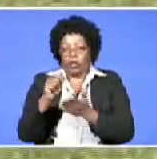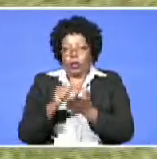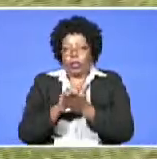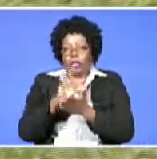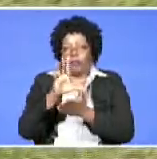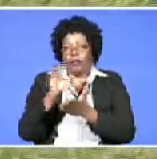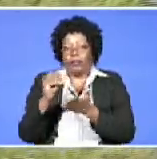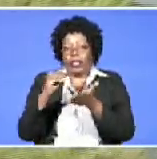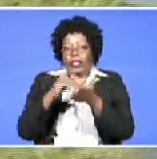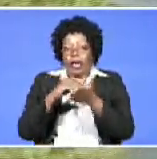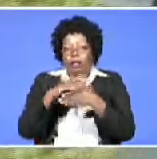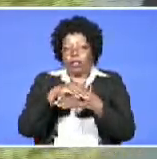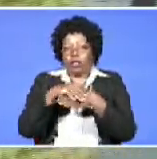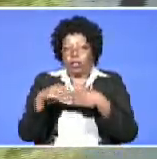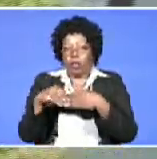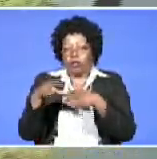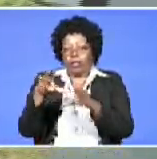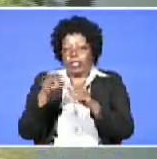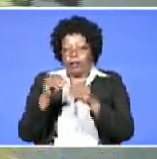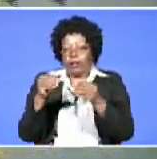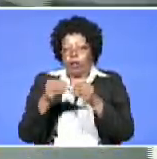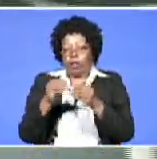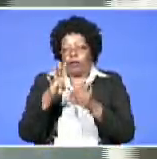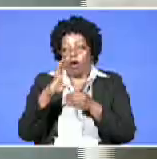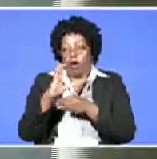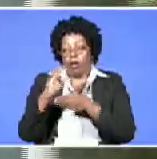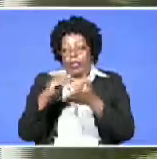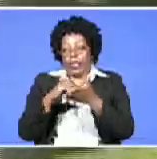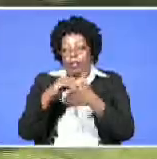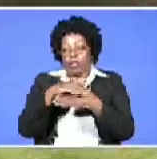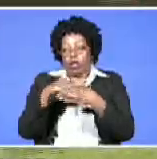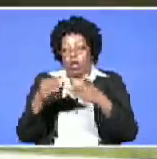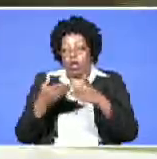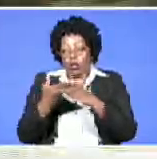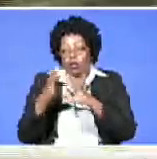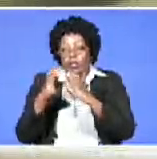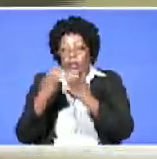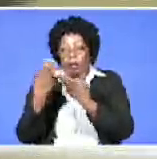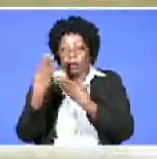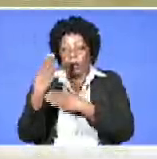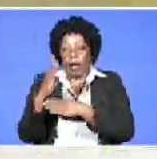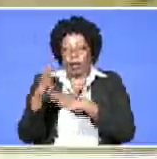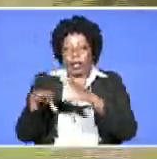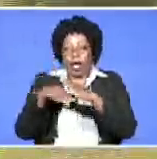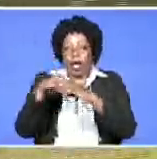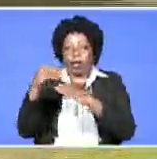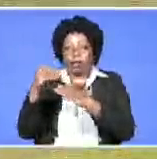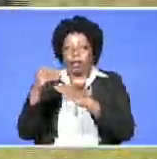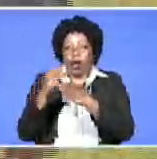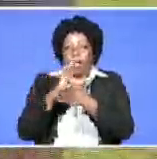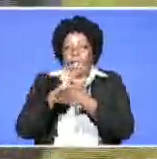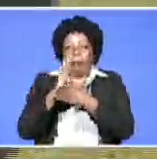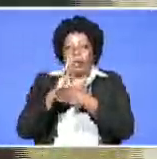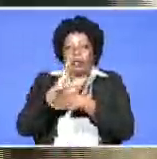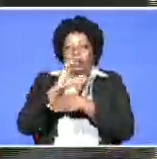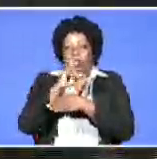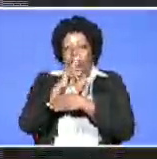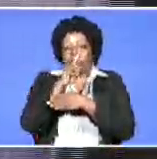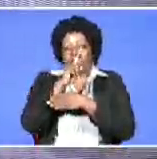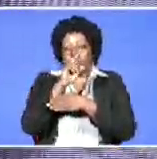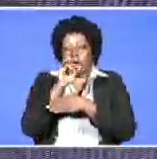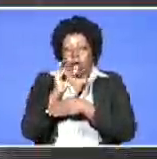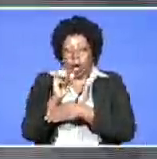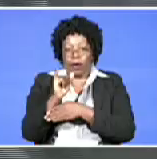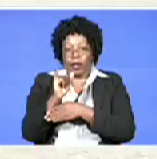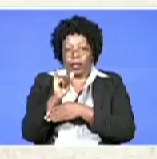$50,000, allegedly receiving more than $400,000 through his company, Bahamas Outdoor Media. Curry appeared before the courts